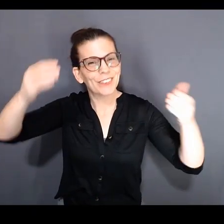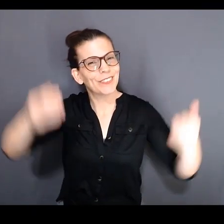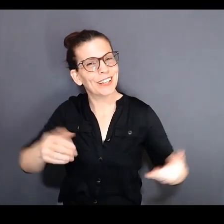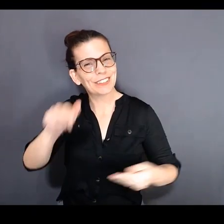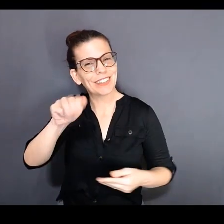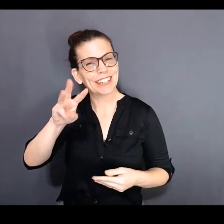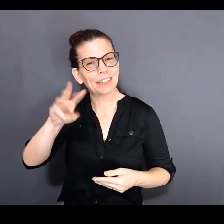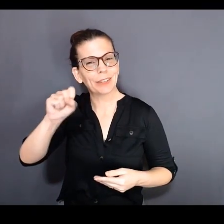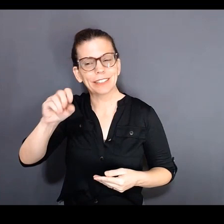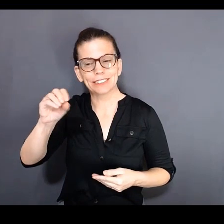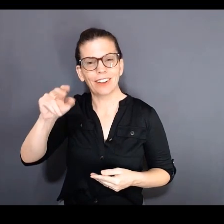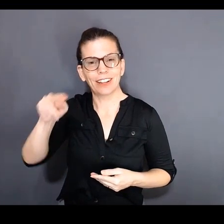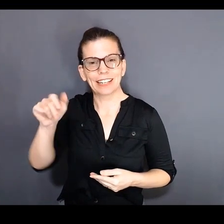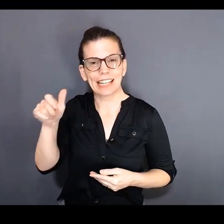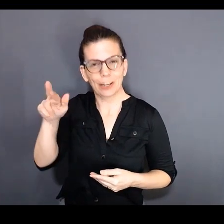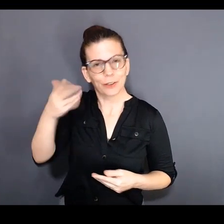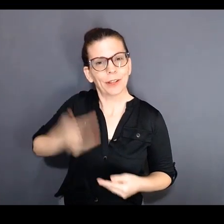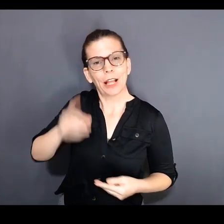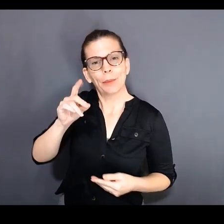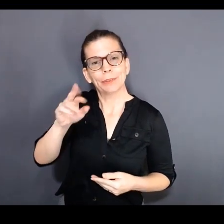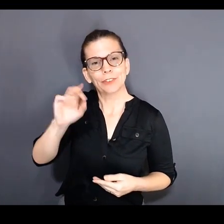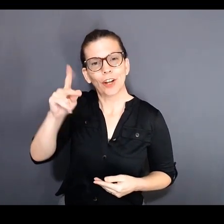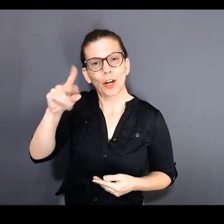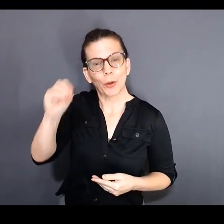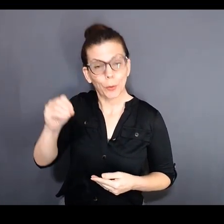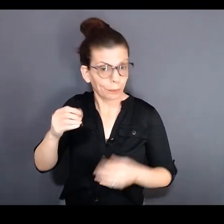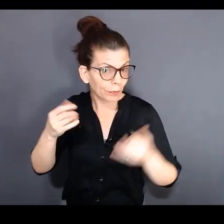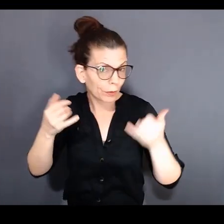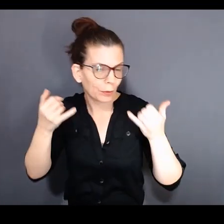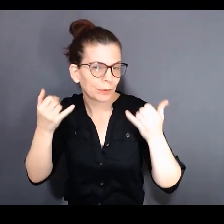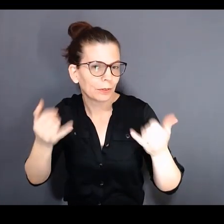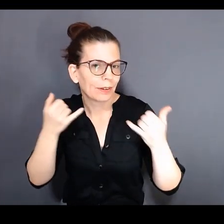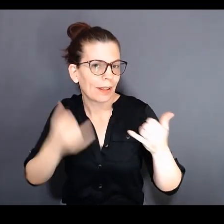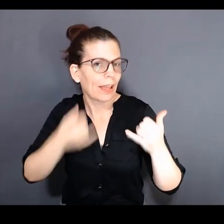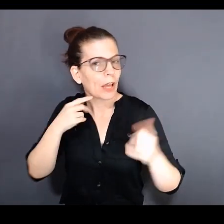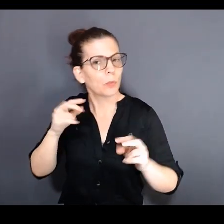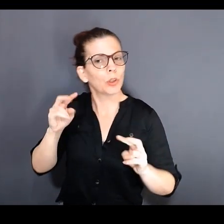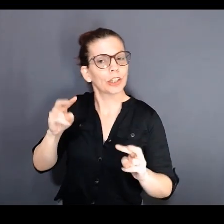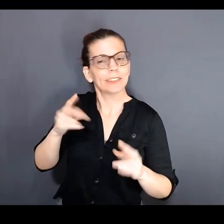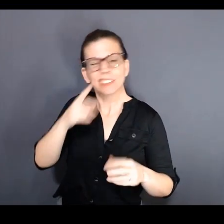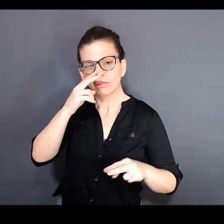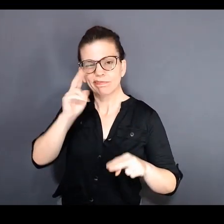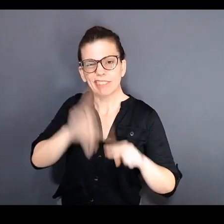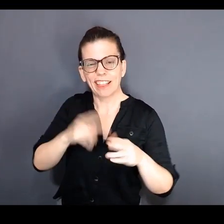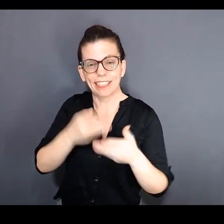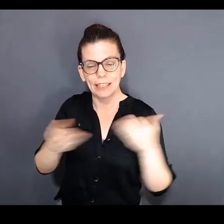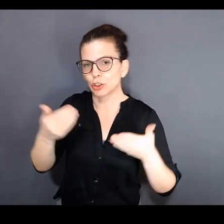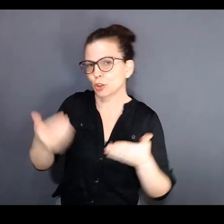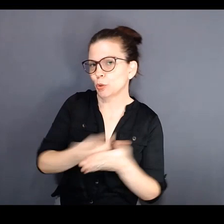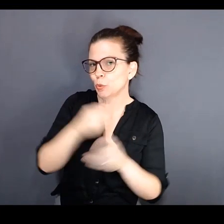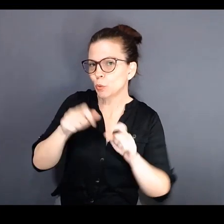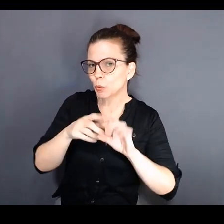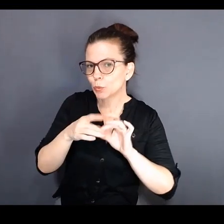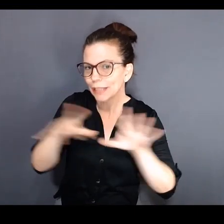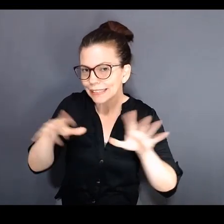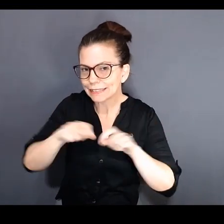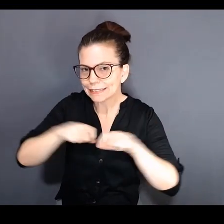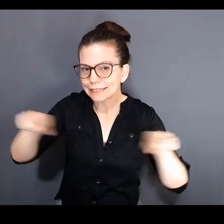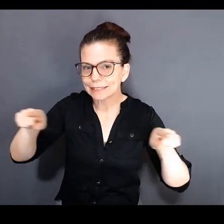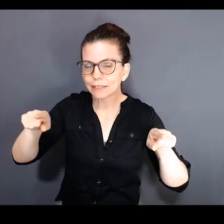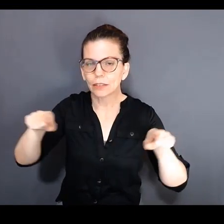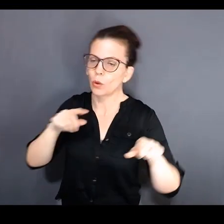Hello and welcome to AWS On Air. My name is Darko, and today we're going to be looking at some fun things, some new